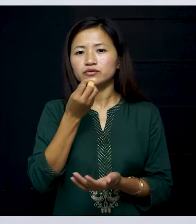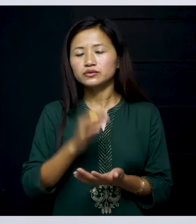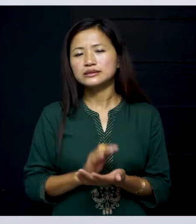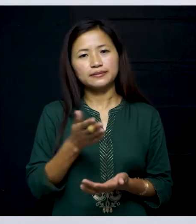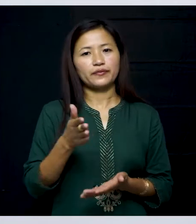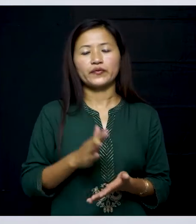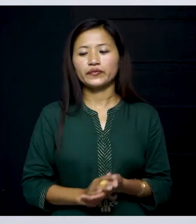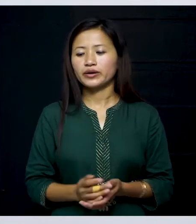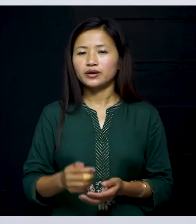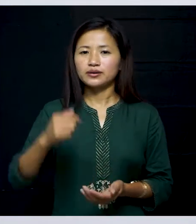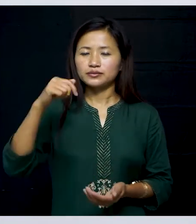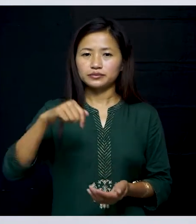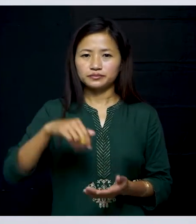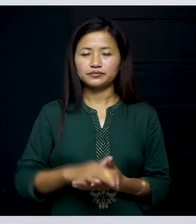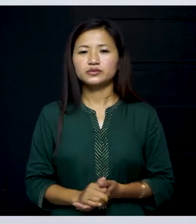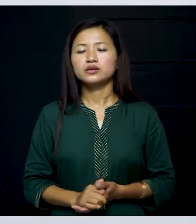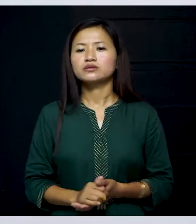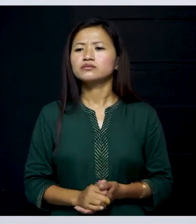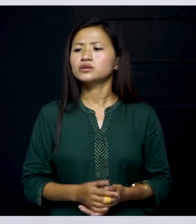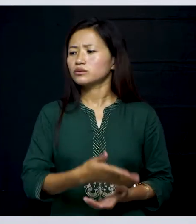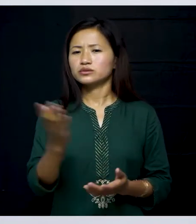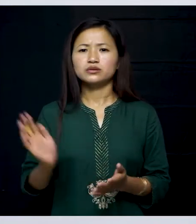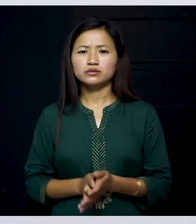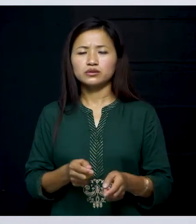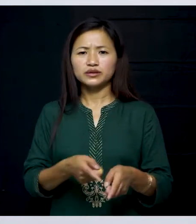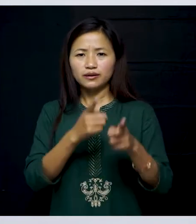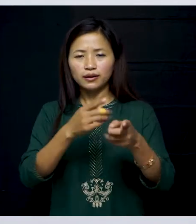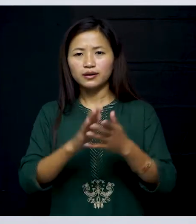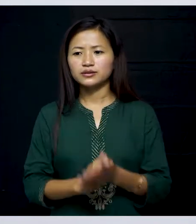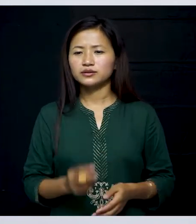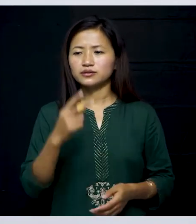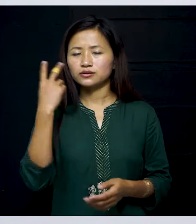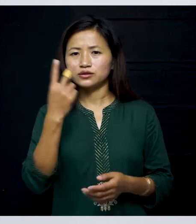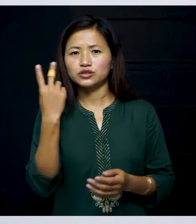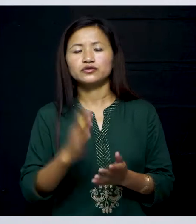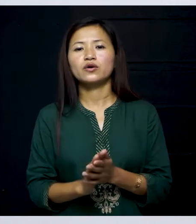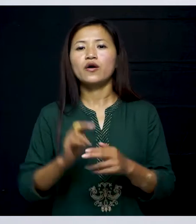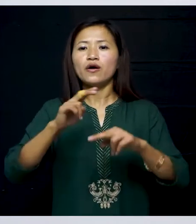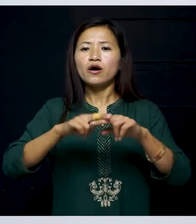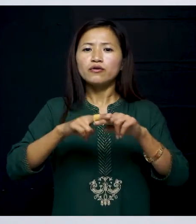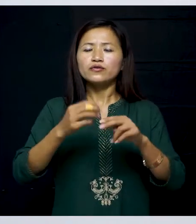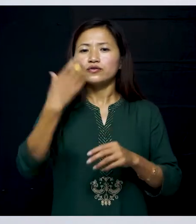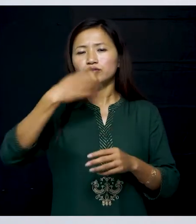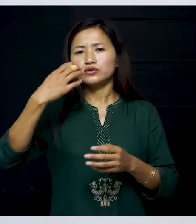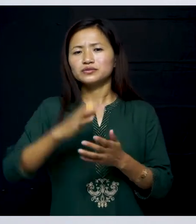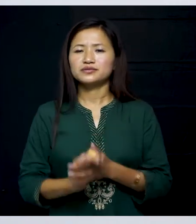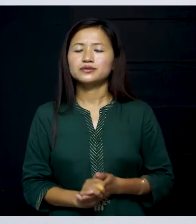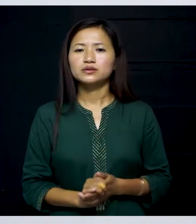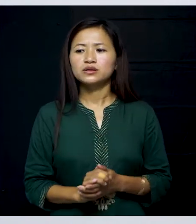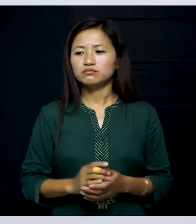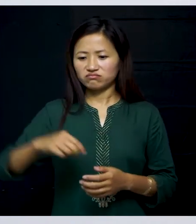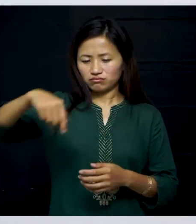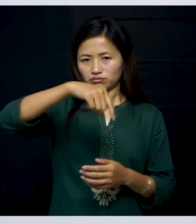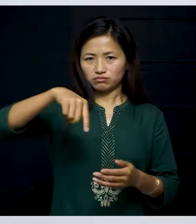like the present times. They will just hunt, they will just search for fruits and wild plants and have their food. They will not even have